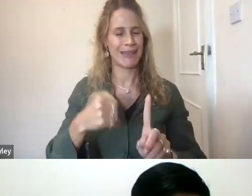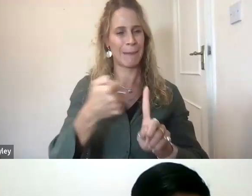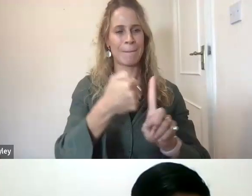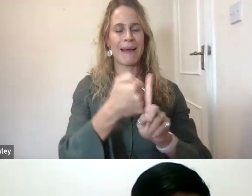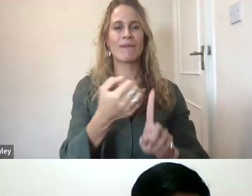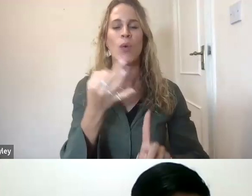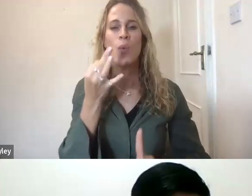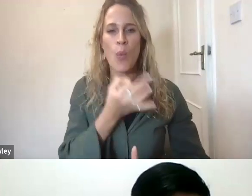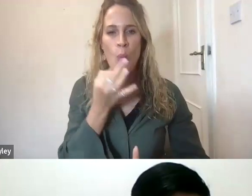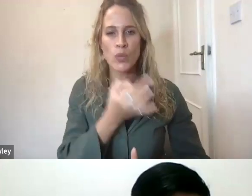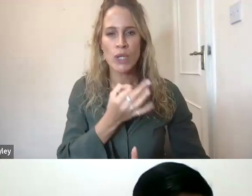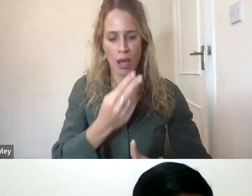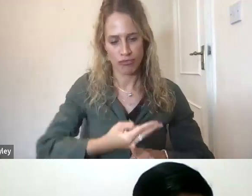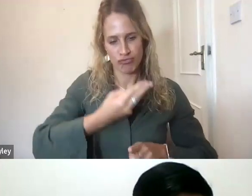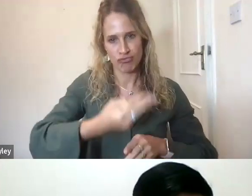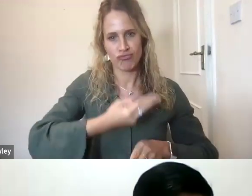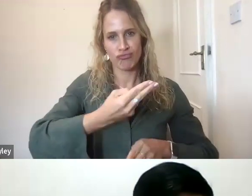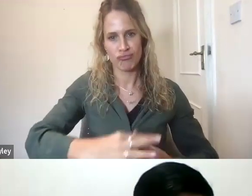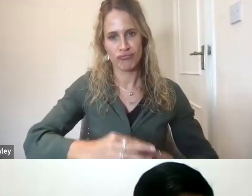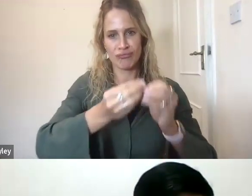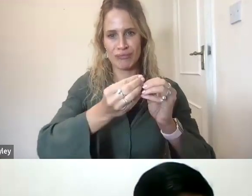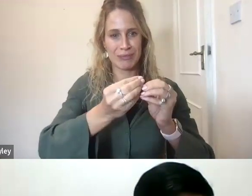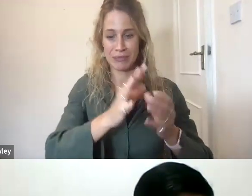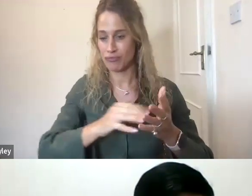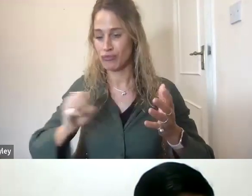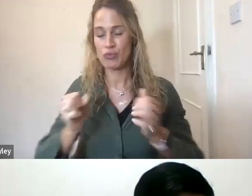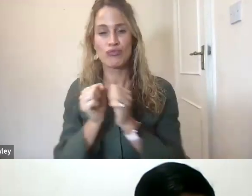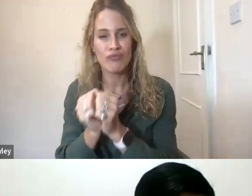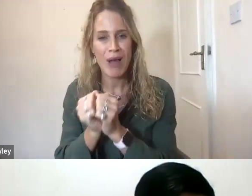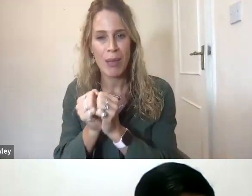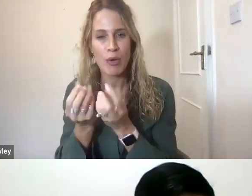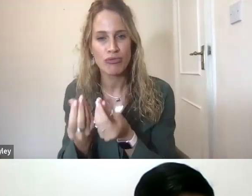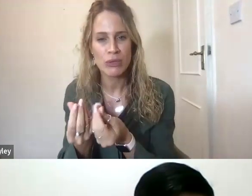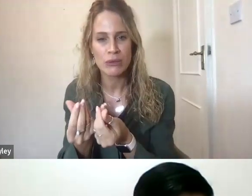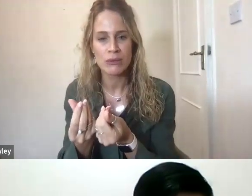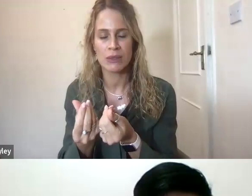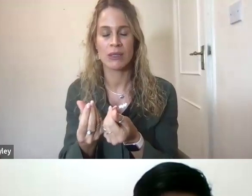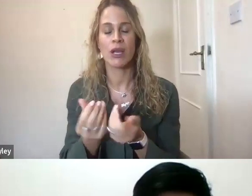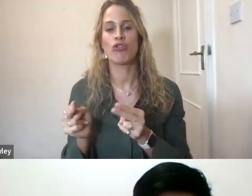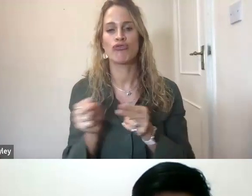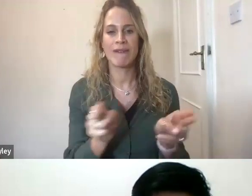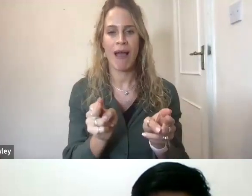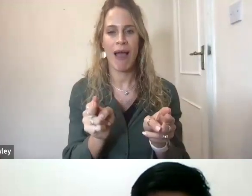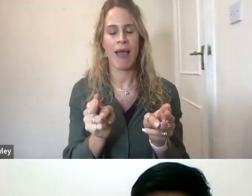recharge, further reducing access to the precious resource. The river devoid of sand.